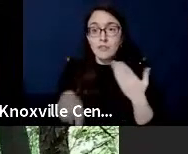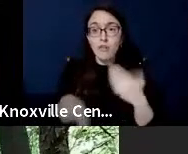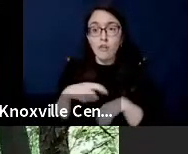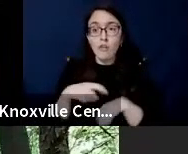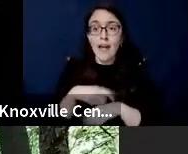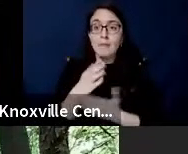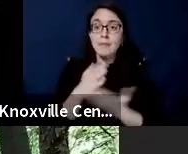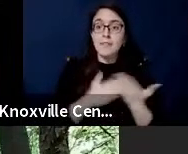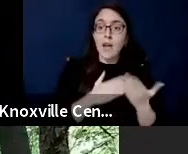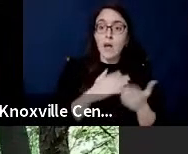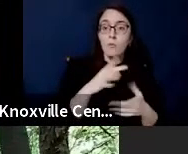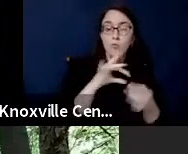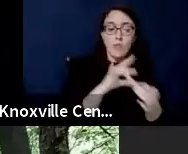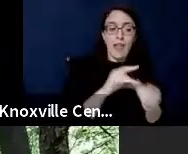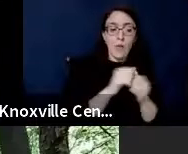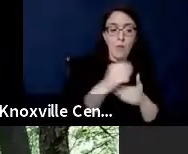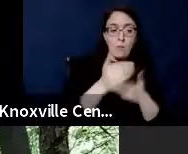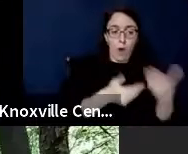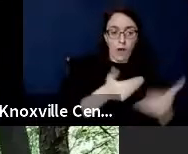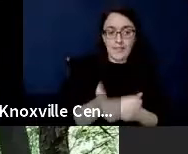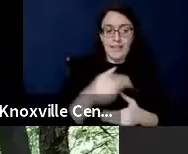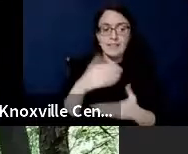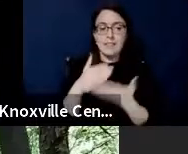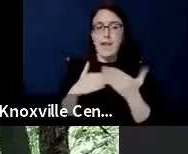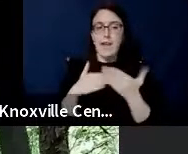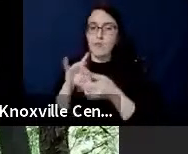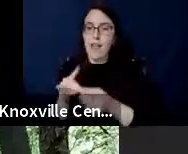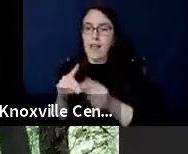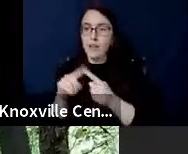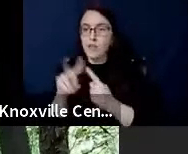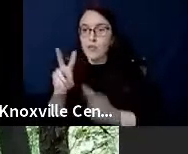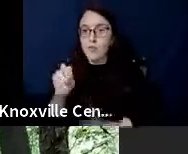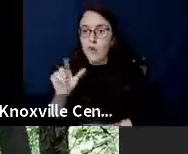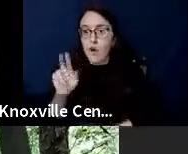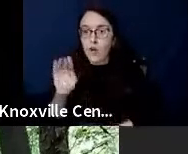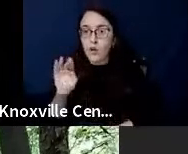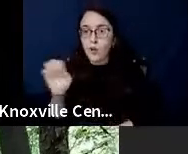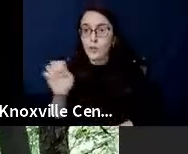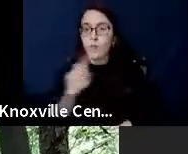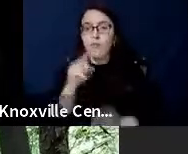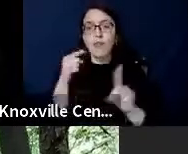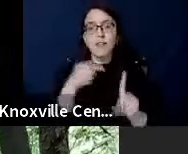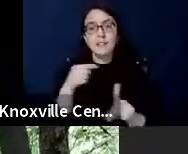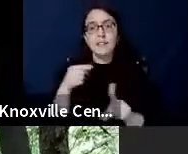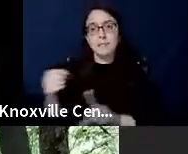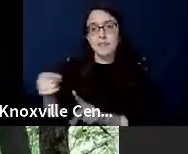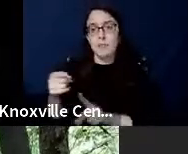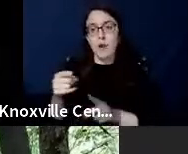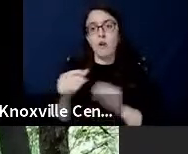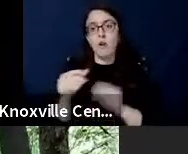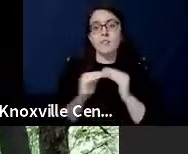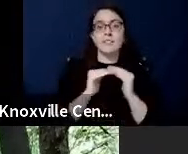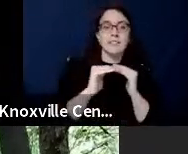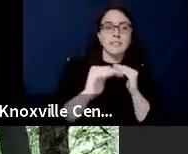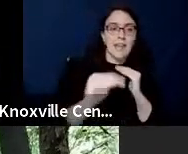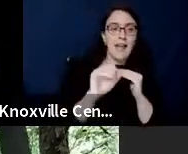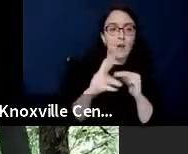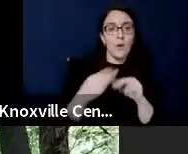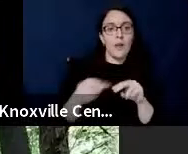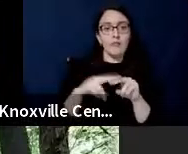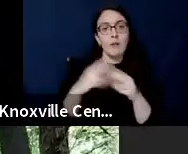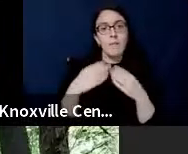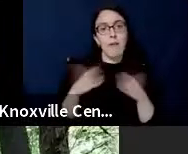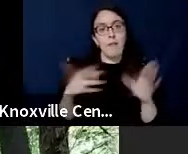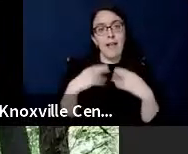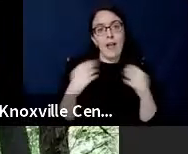process, some of it's related to volume. Third benchmark, sustained or increased public health capability. The goal